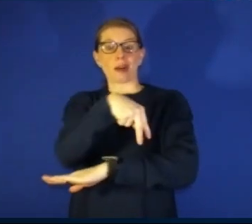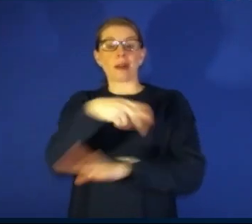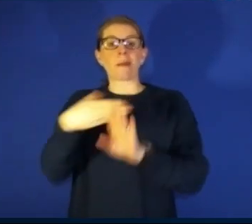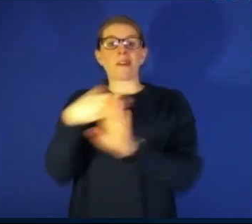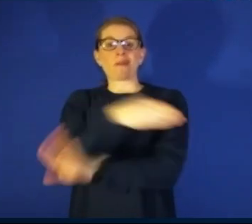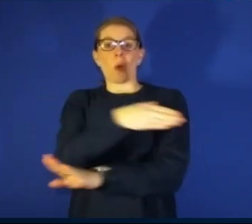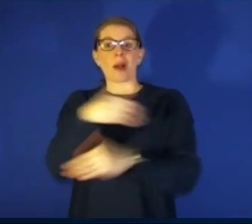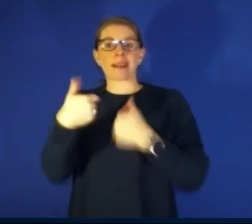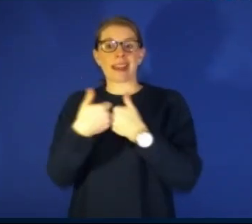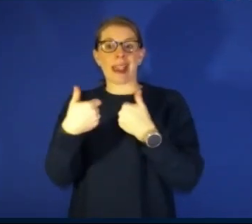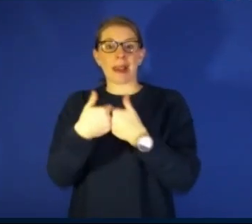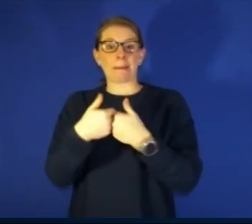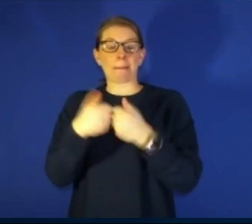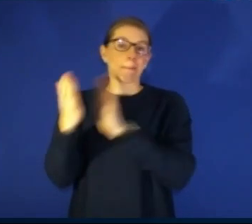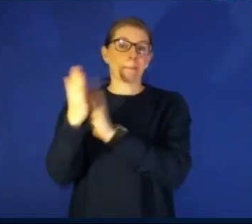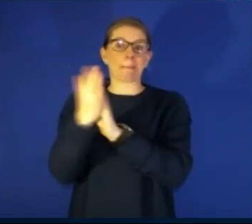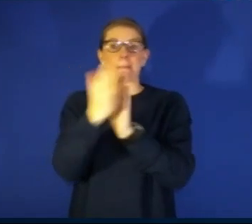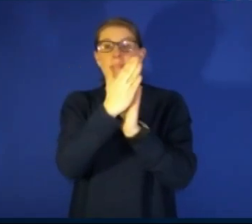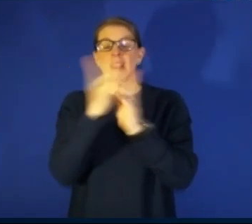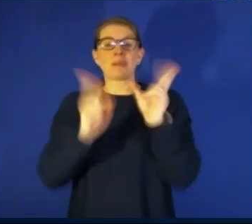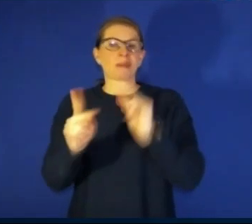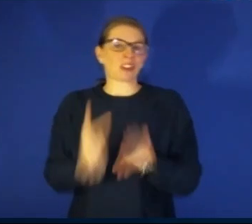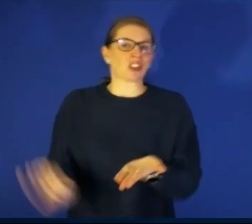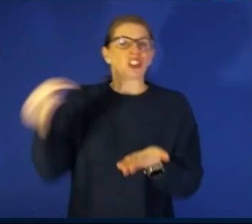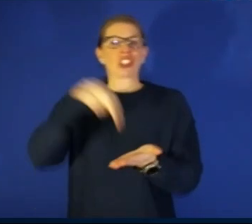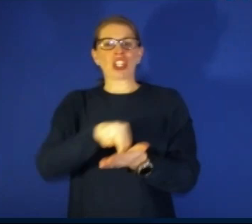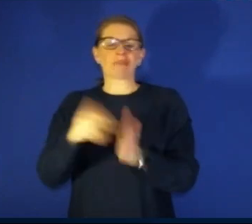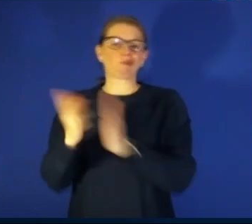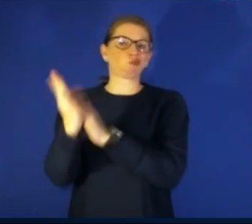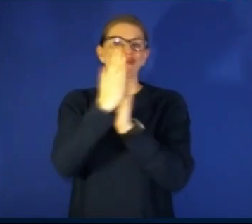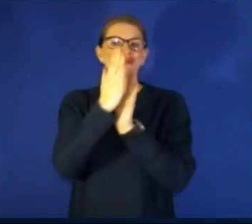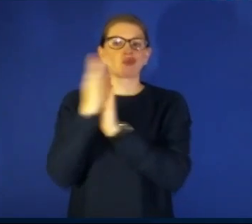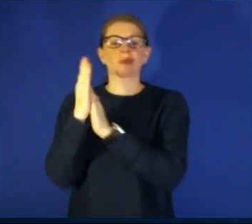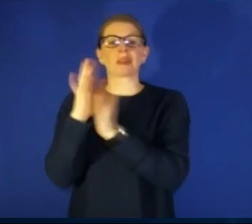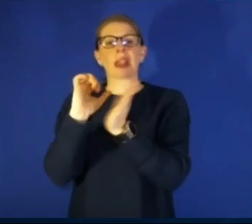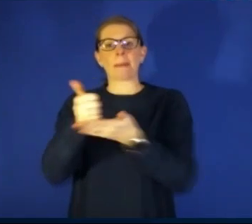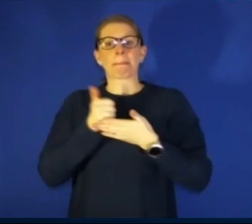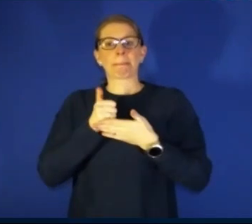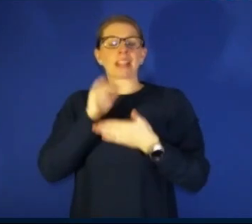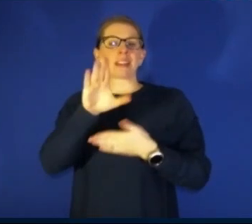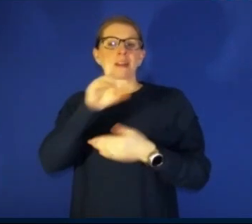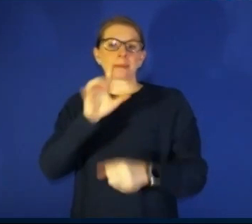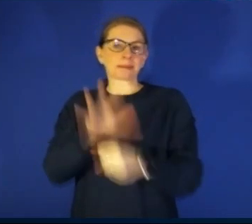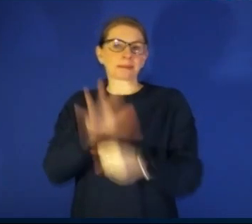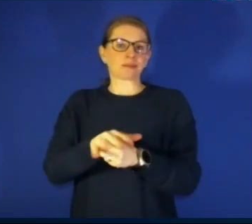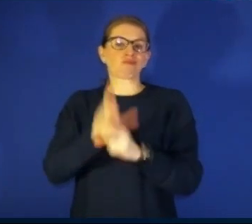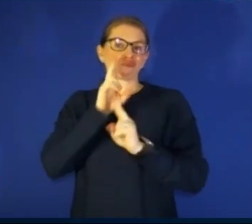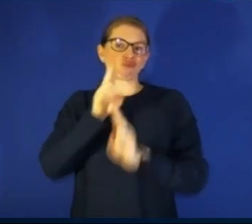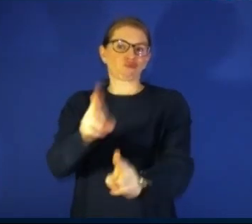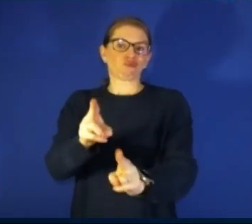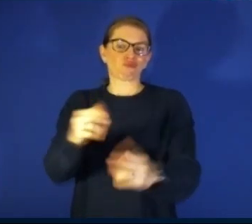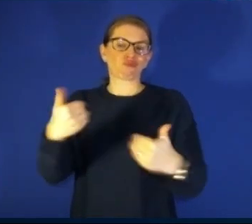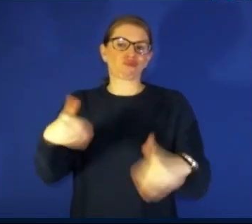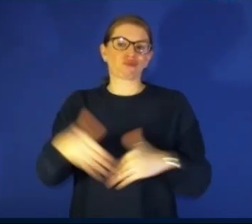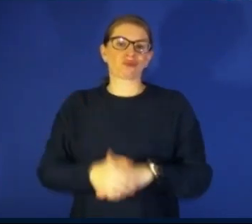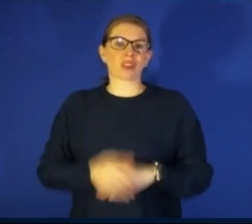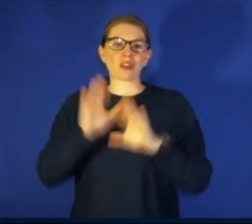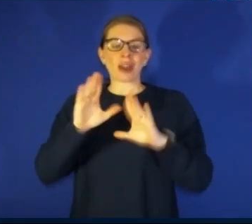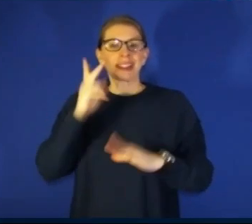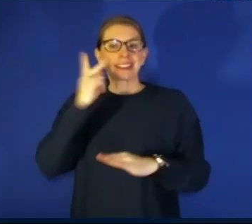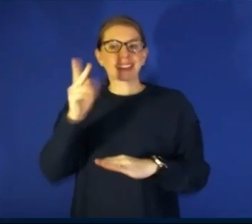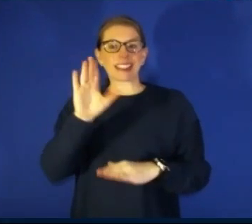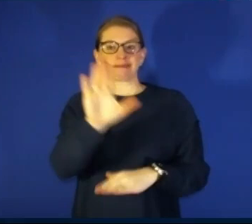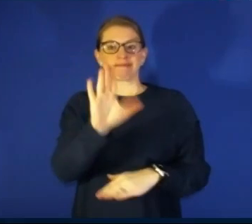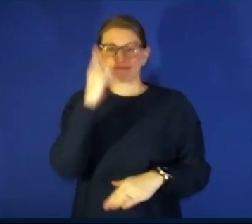as you can imagine, with all the dedication in helping all of us during the pandemic. So quite an honor, and great to see their faces out there. And also great to see